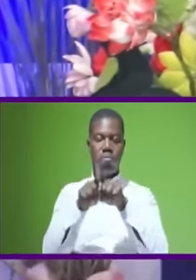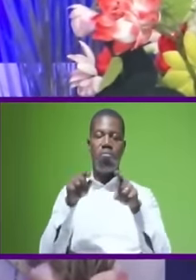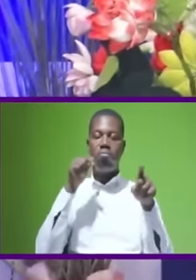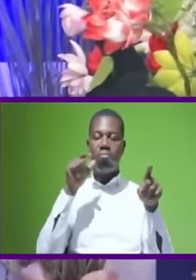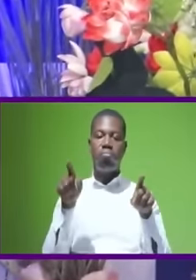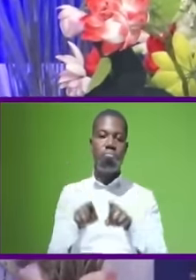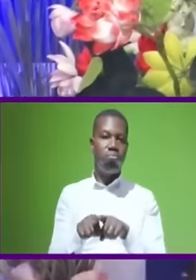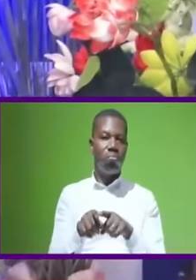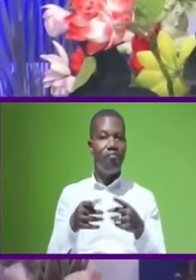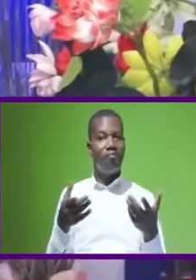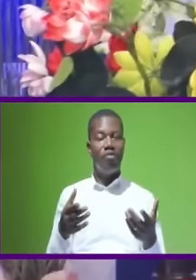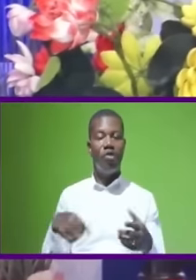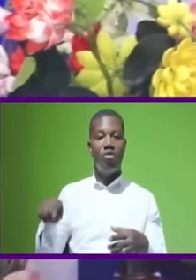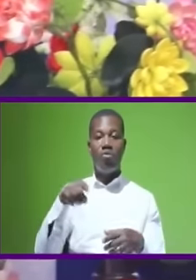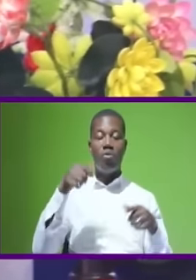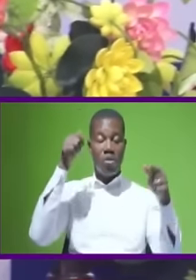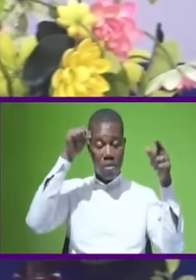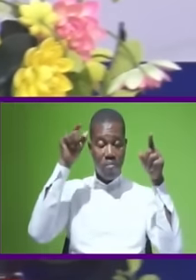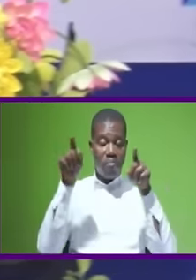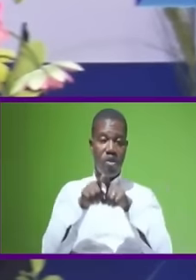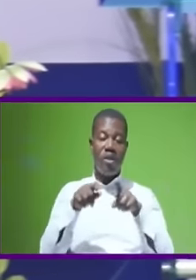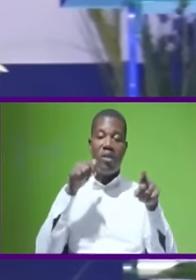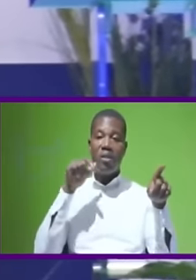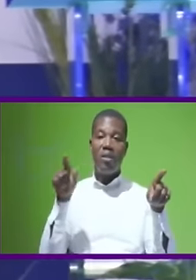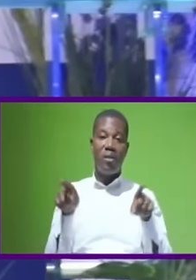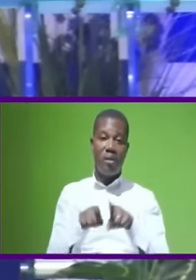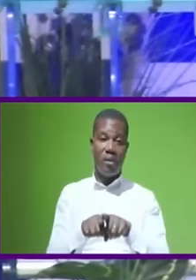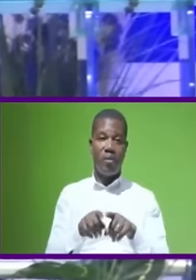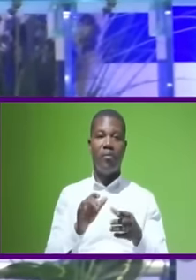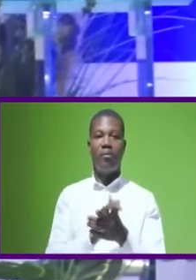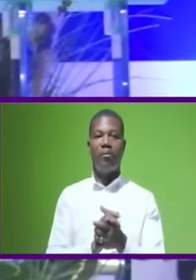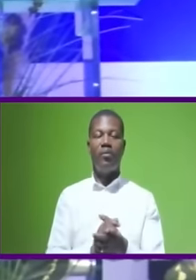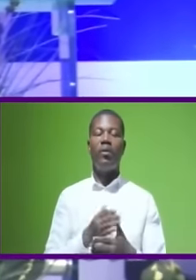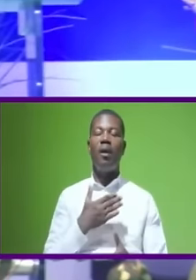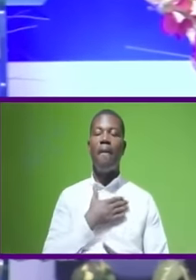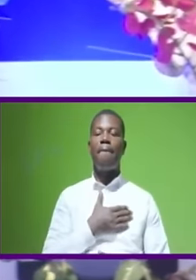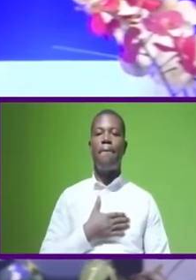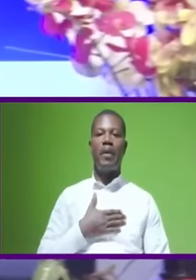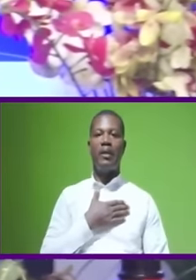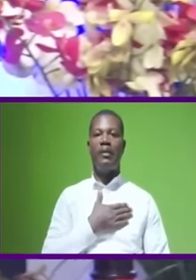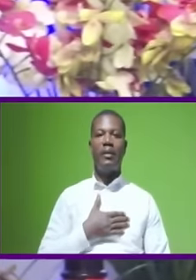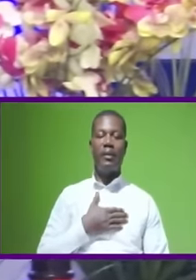brethren. We are brethren.